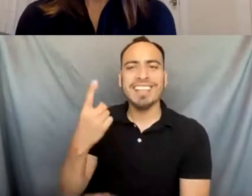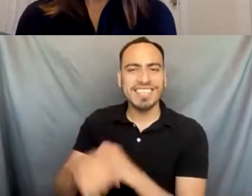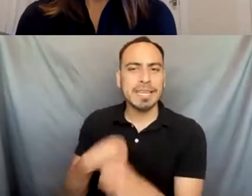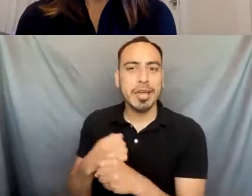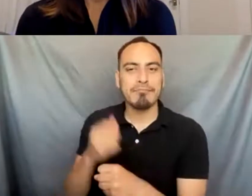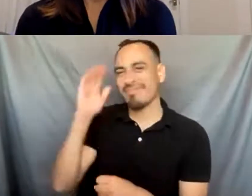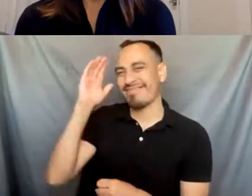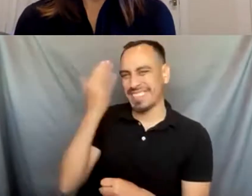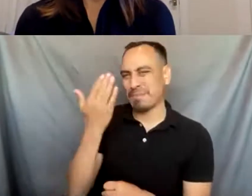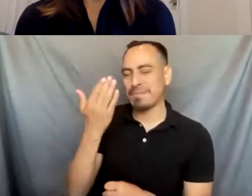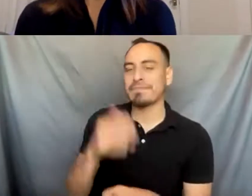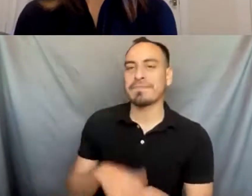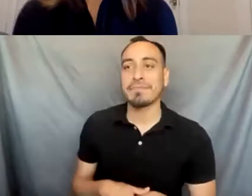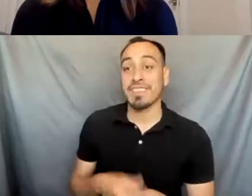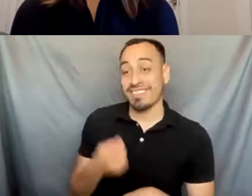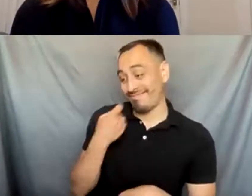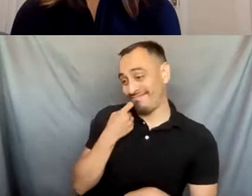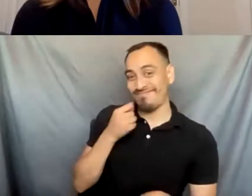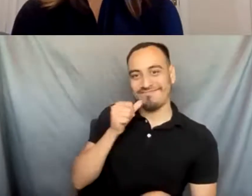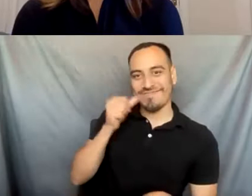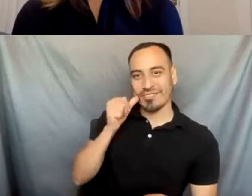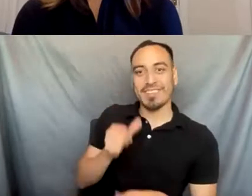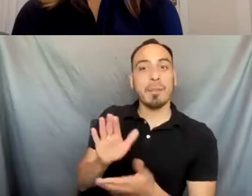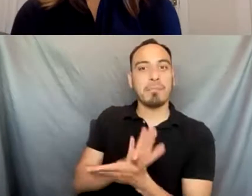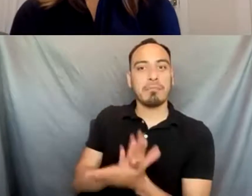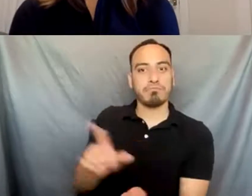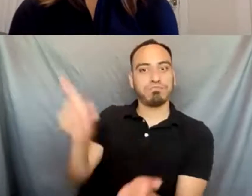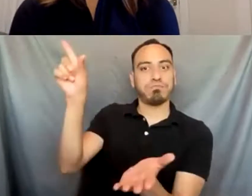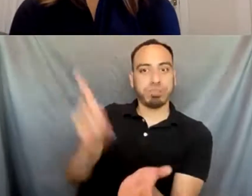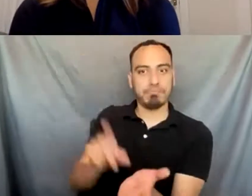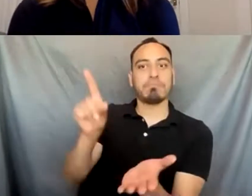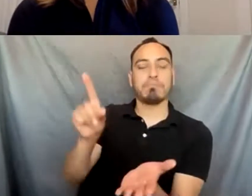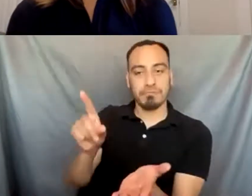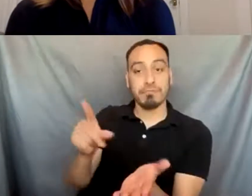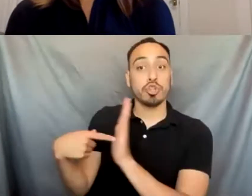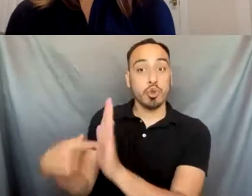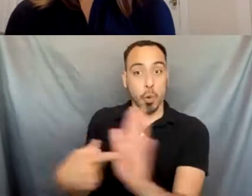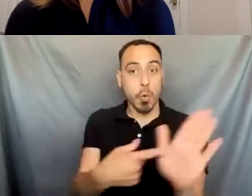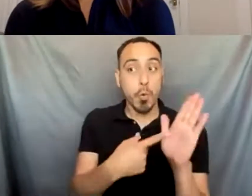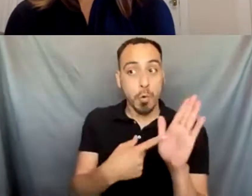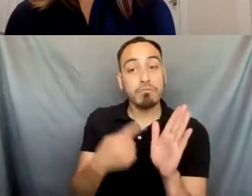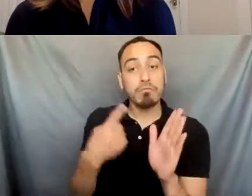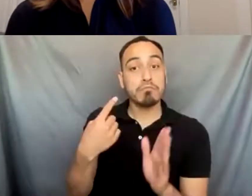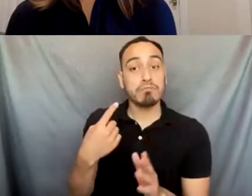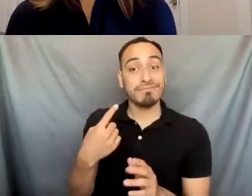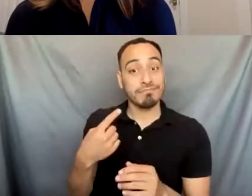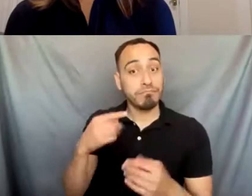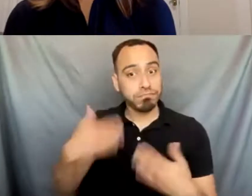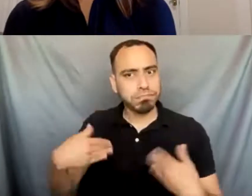a paper published yesterday that went out to a year and showed that there was significant